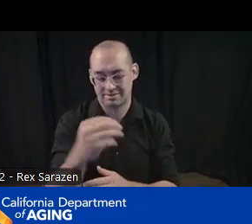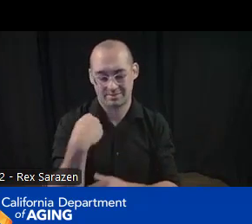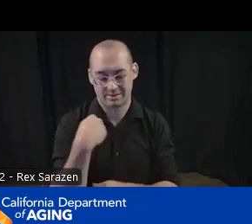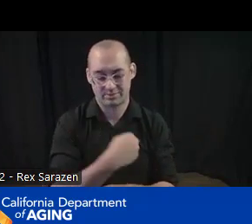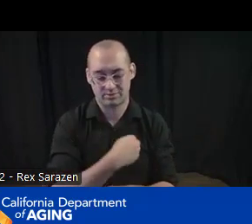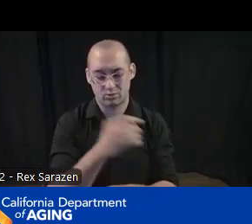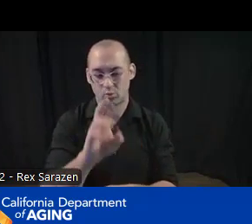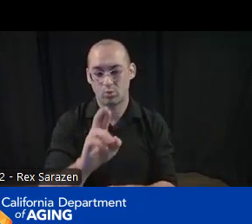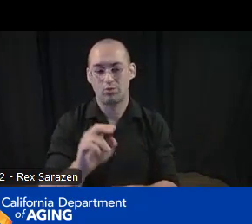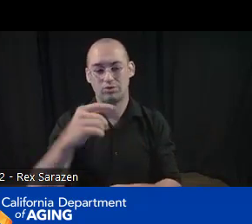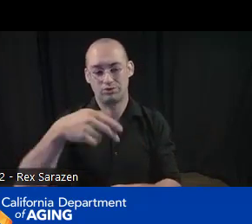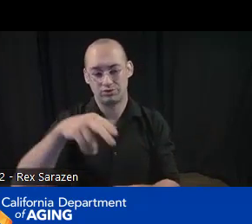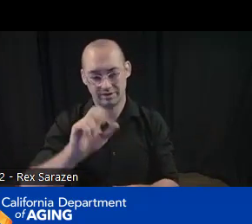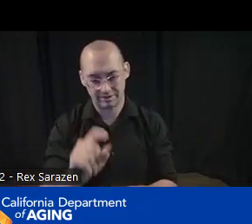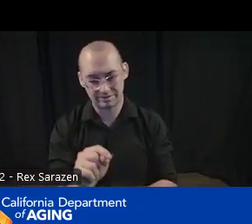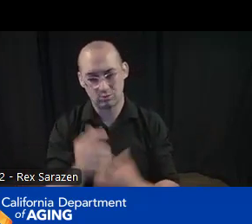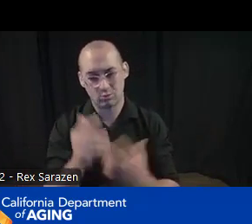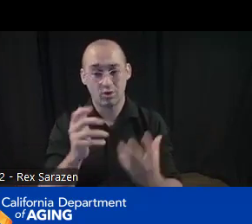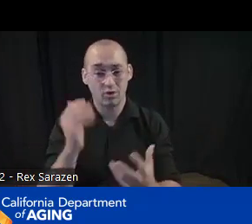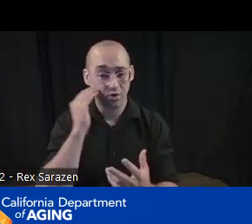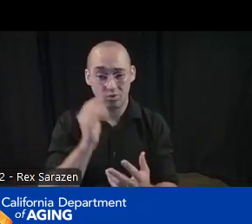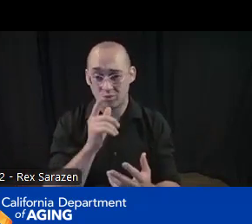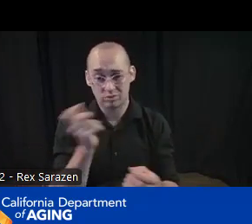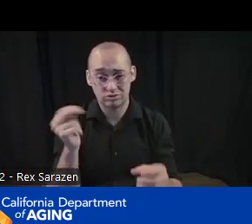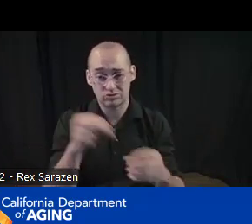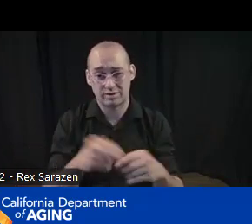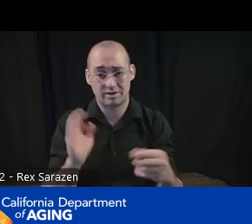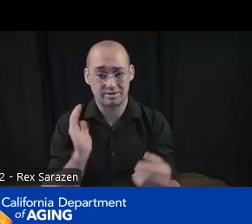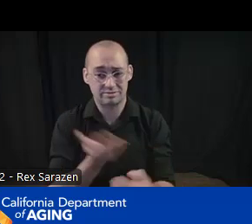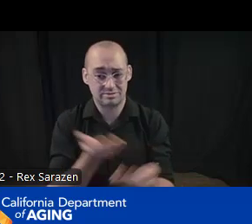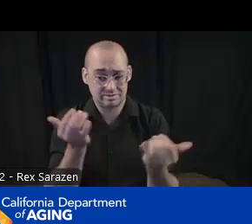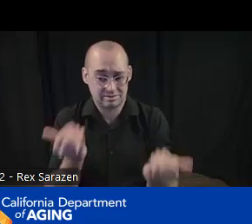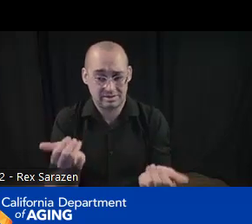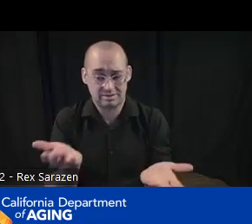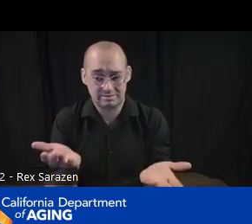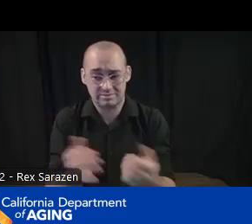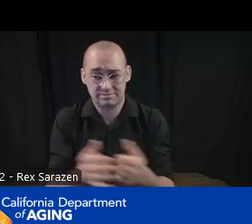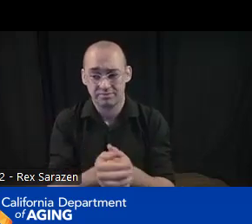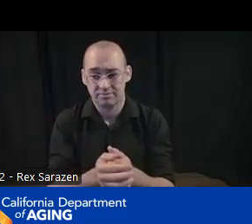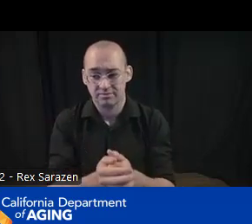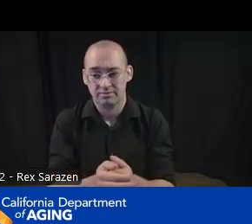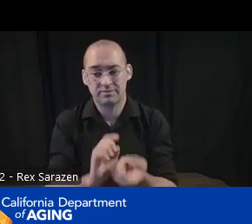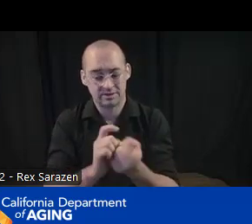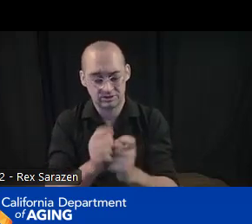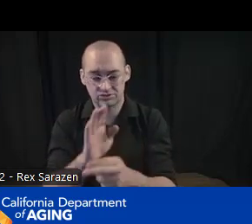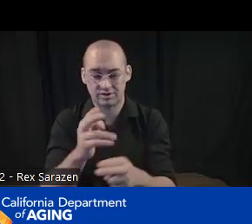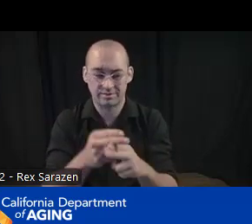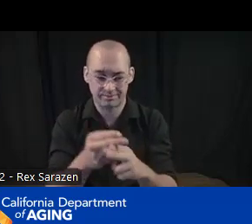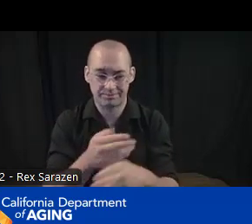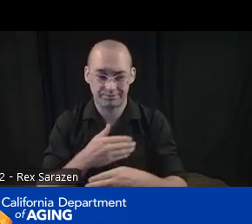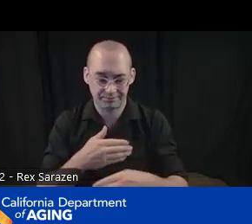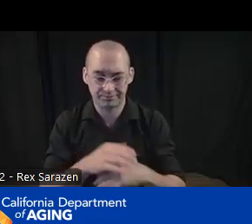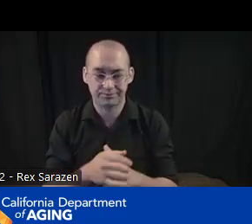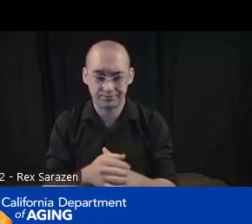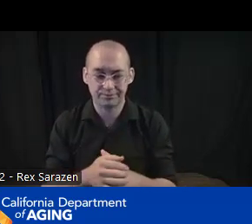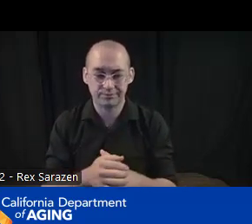we would like to know who has joined us today on the committee side. So if you could please change your name display. And if you have difficulty doing that,